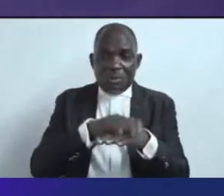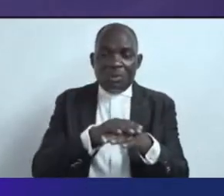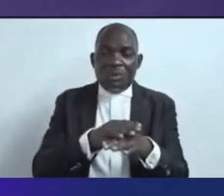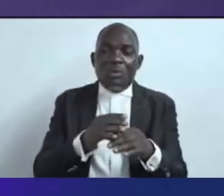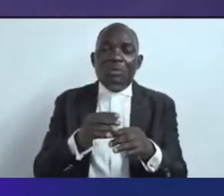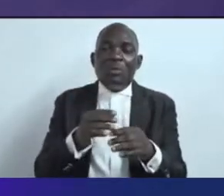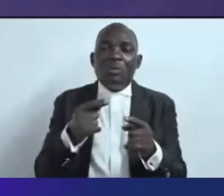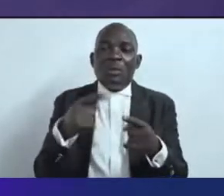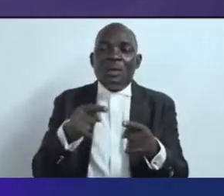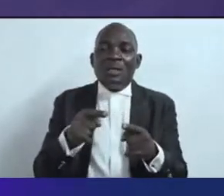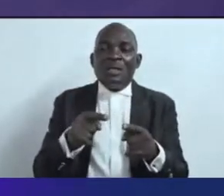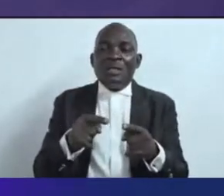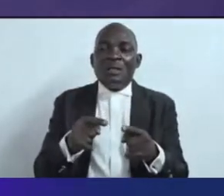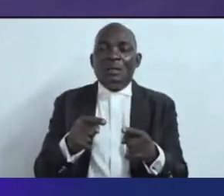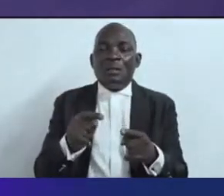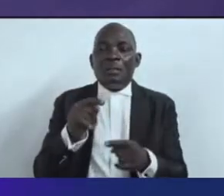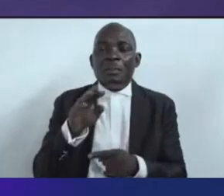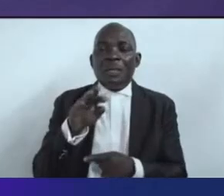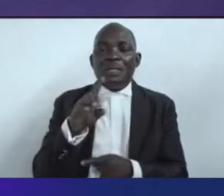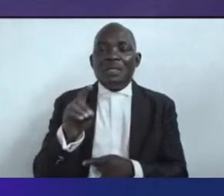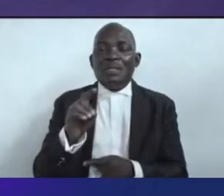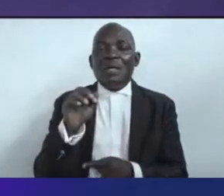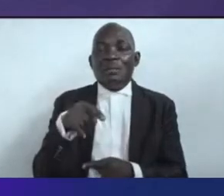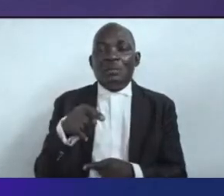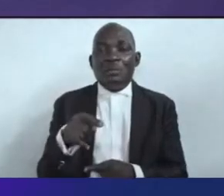bid out, they will also let us know.